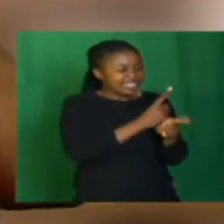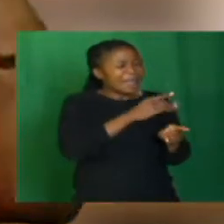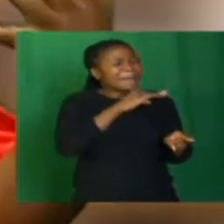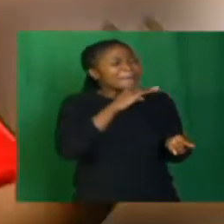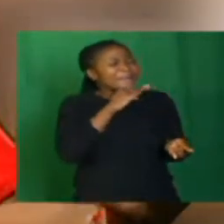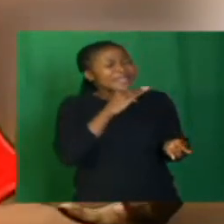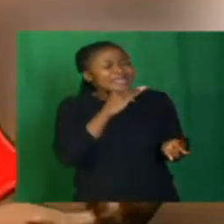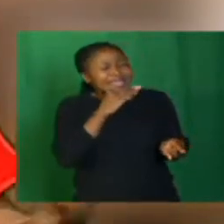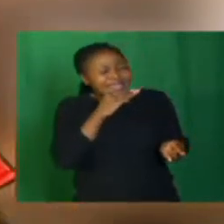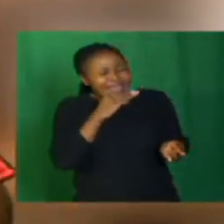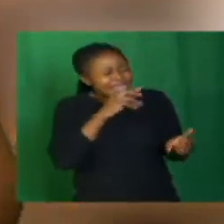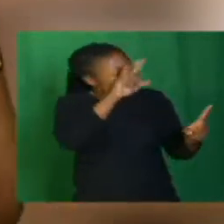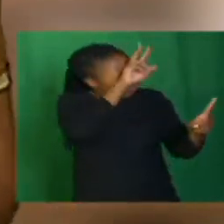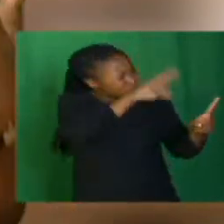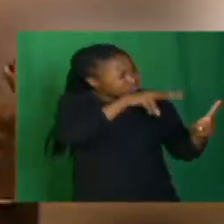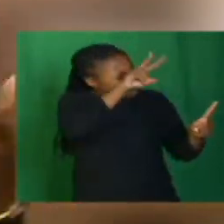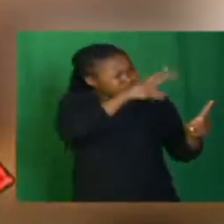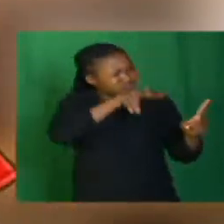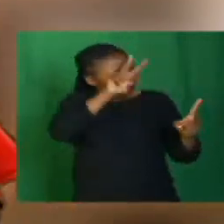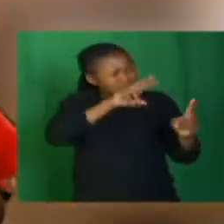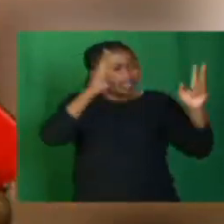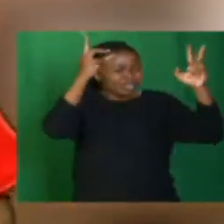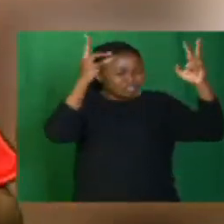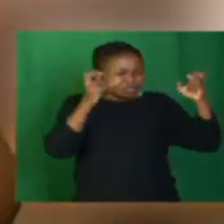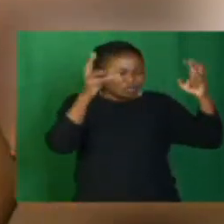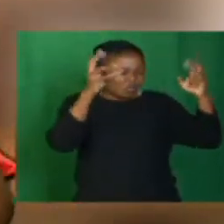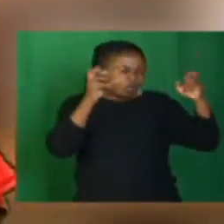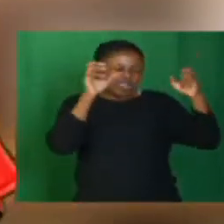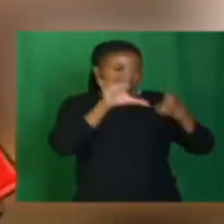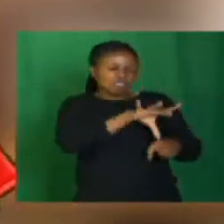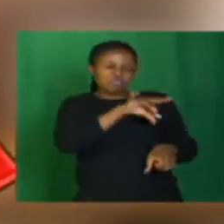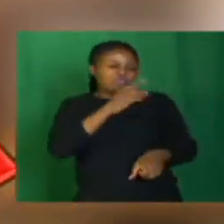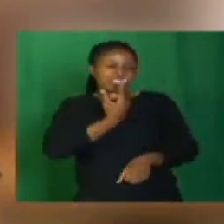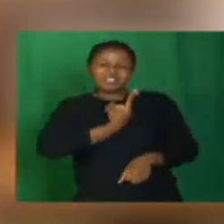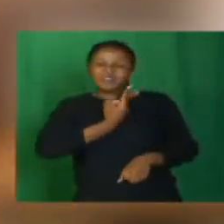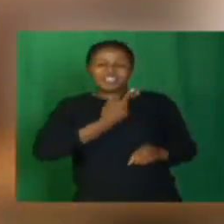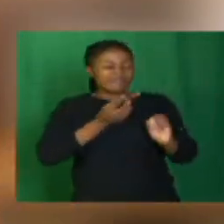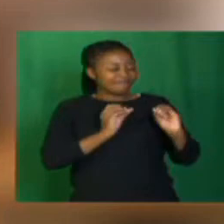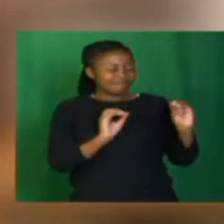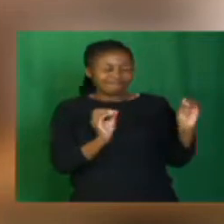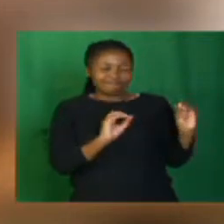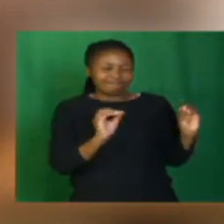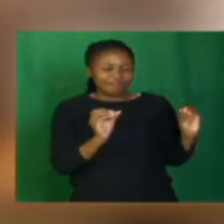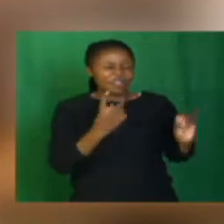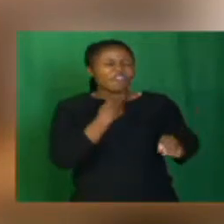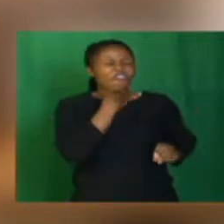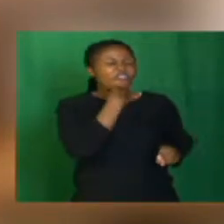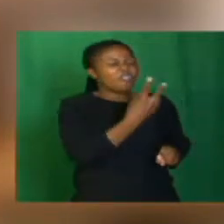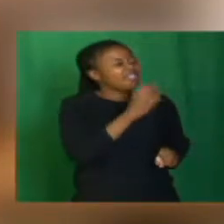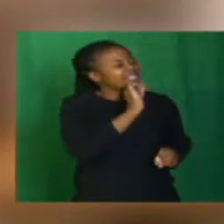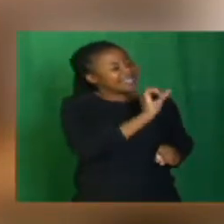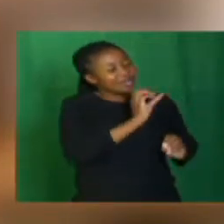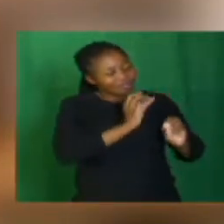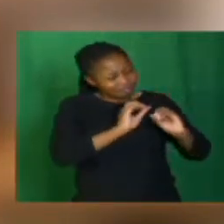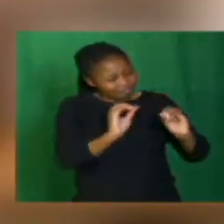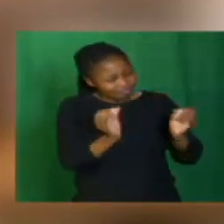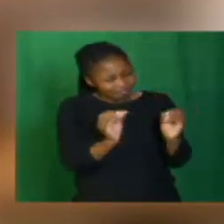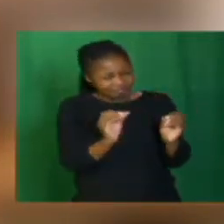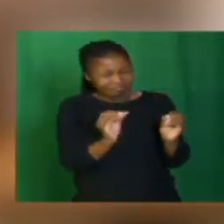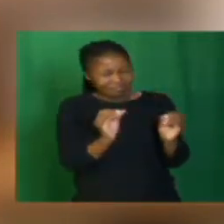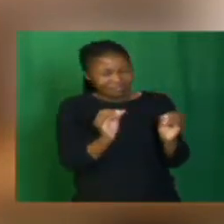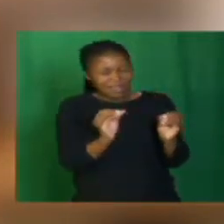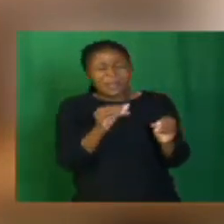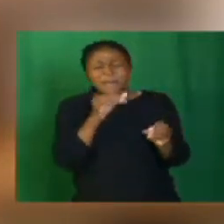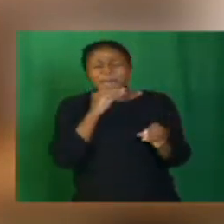are analyzing the what? The topic without a voice. When we say without a voice, we mean